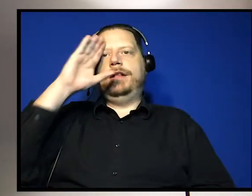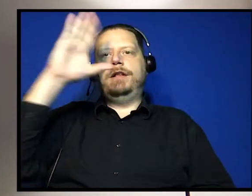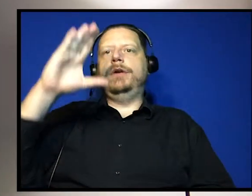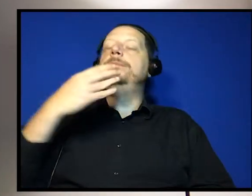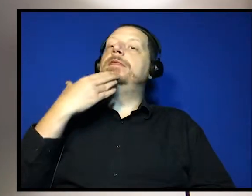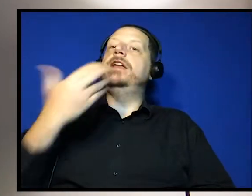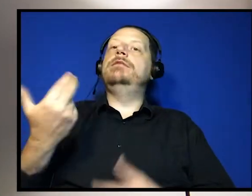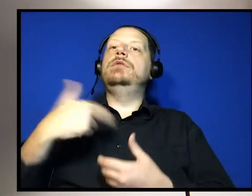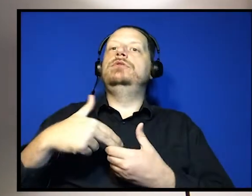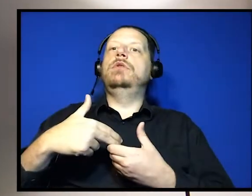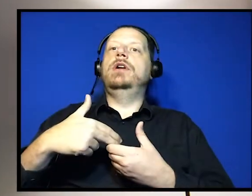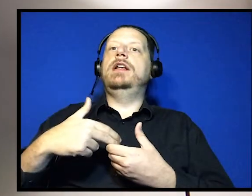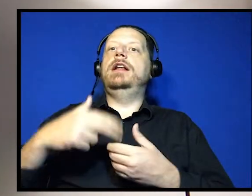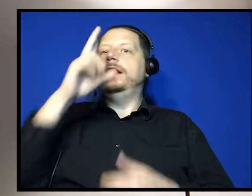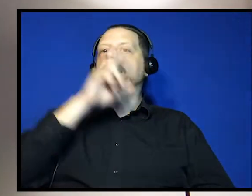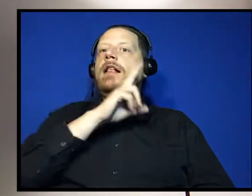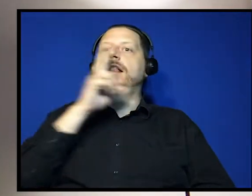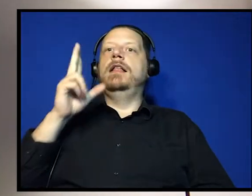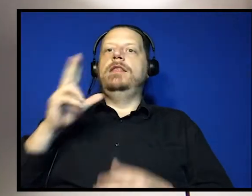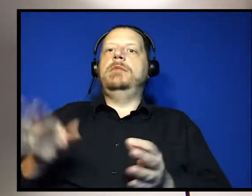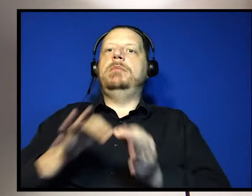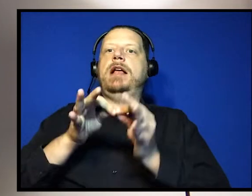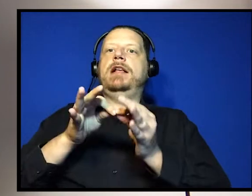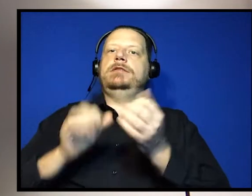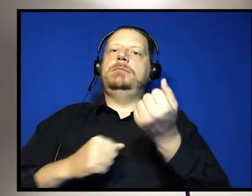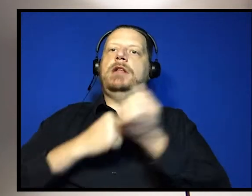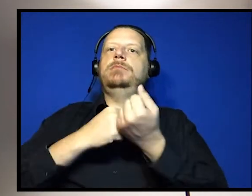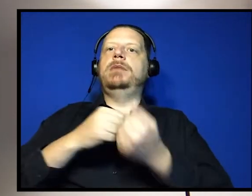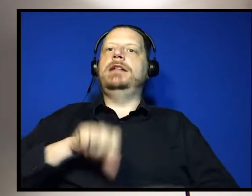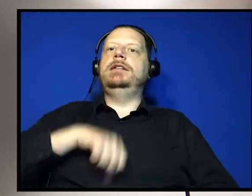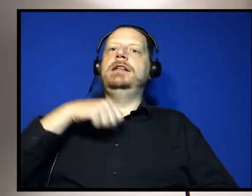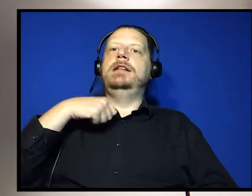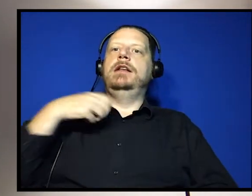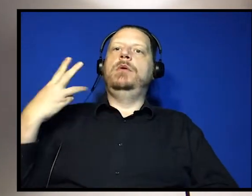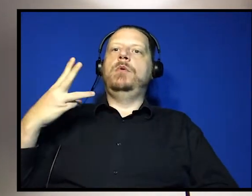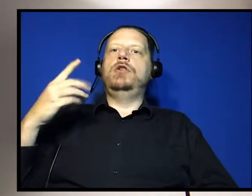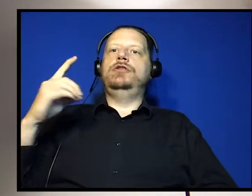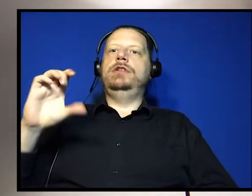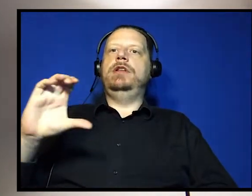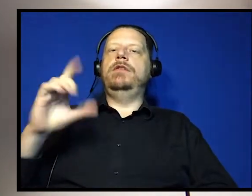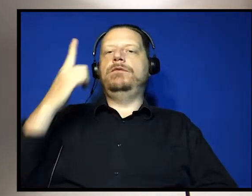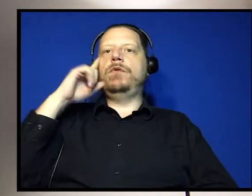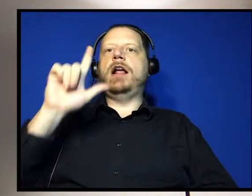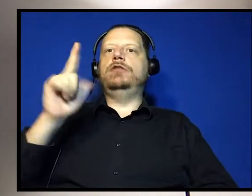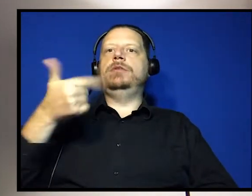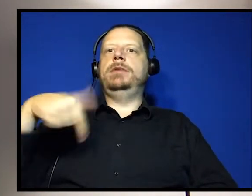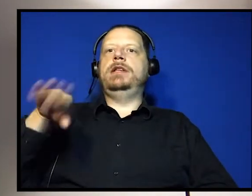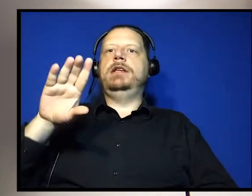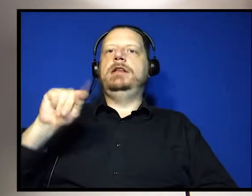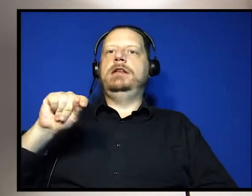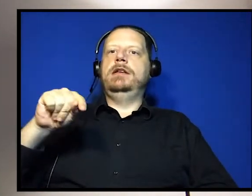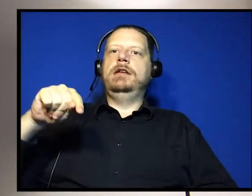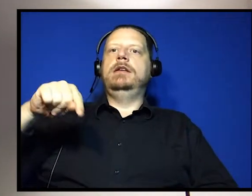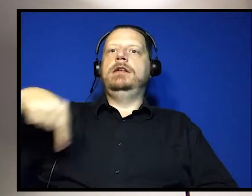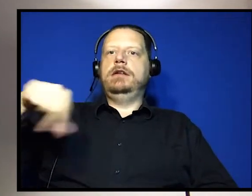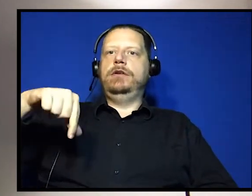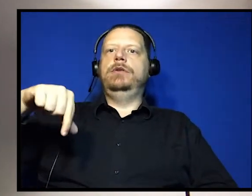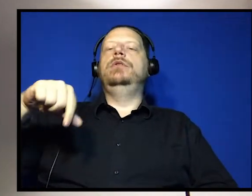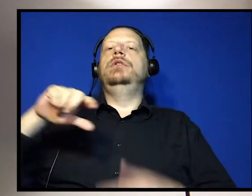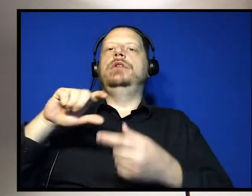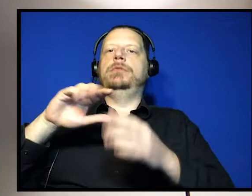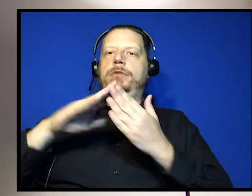Hello, and thank you for joining the Catholic Mass sponsored by Dignity Washington for the LGBTQ community, our family and